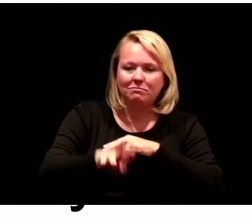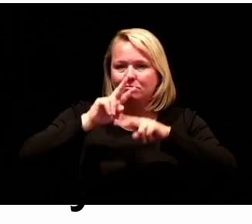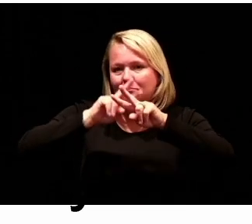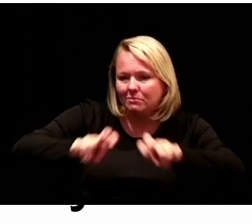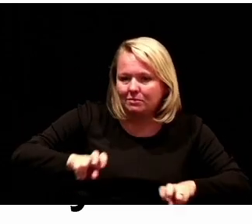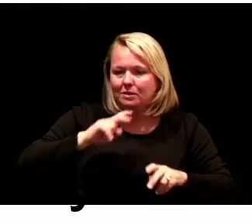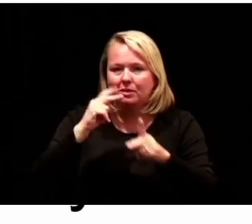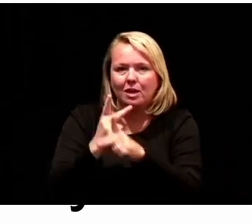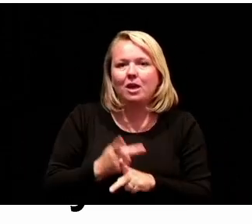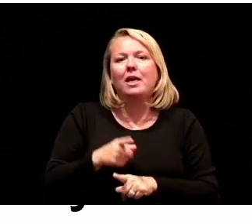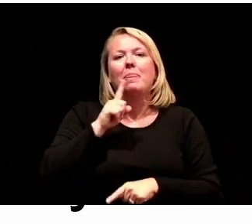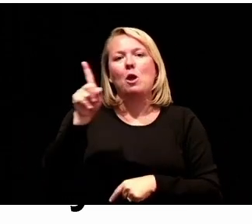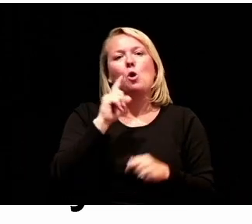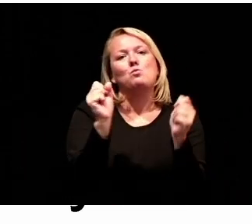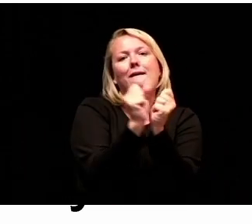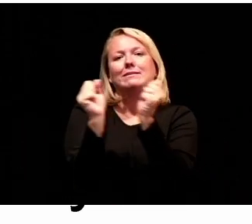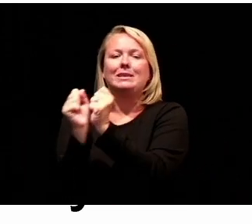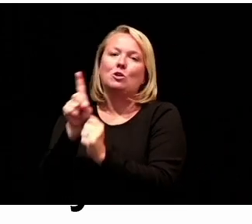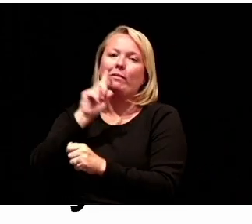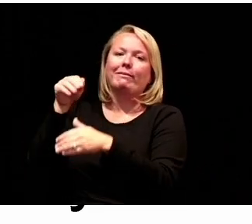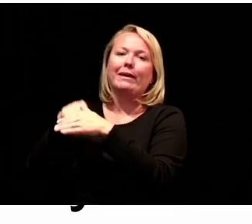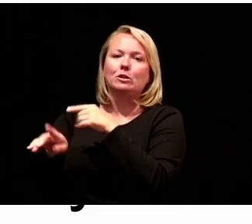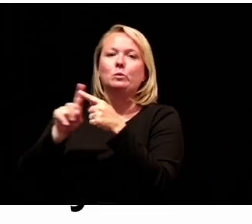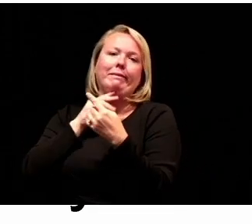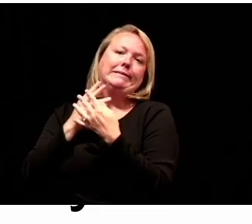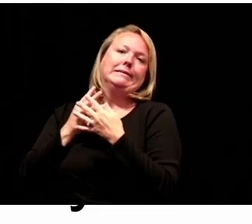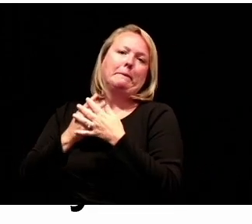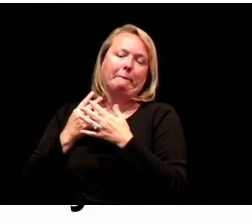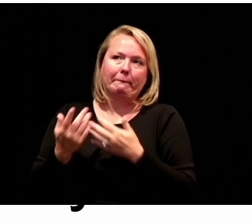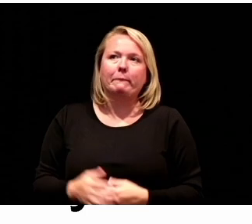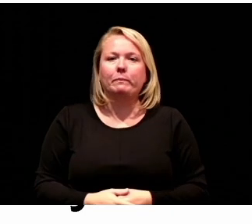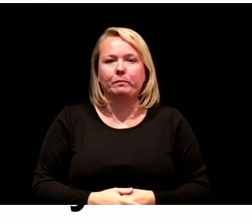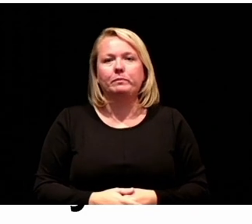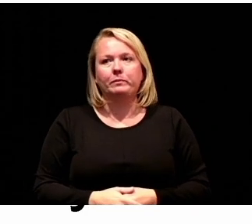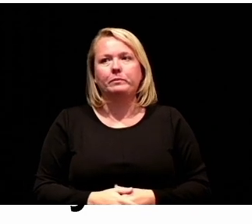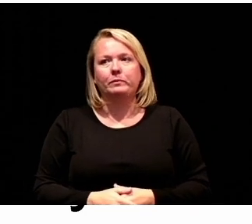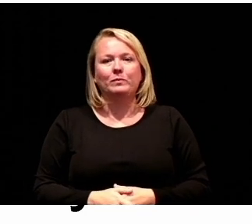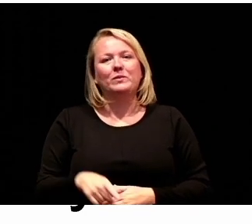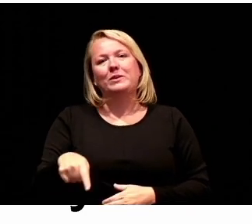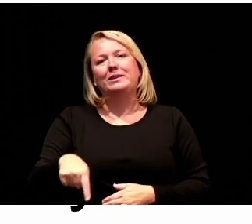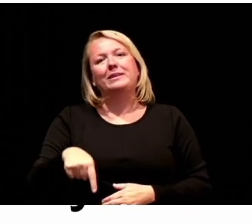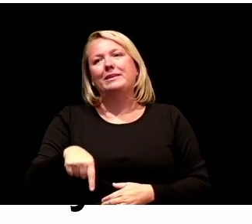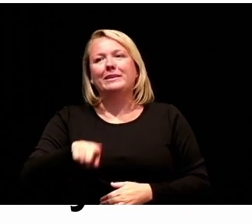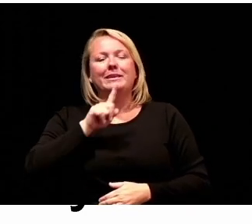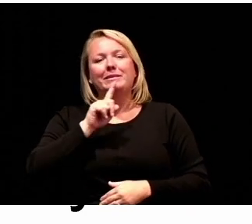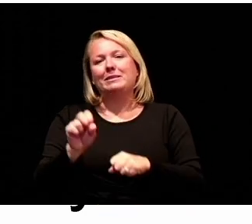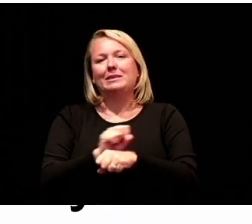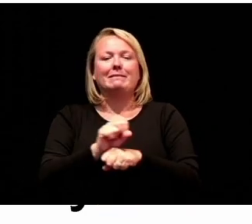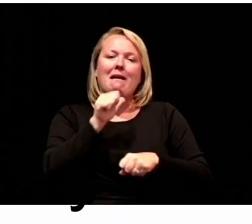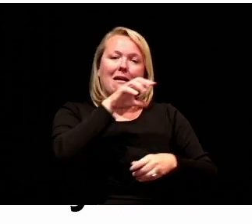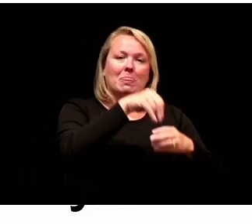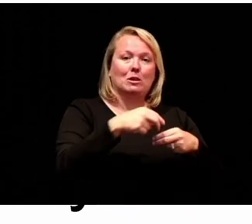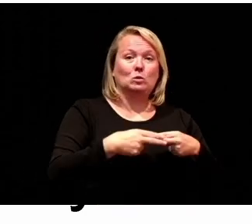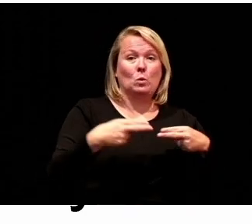loop between being homeless and coming into contact with the justice system, to use the expression. That picture